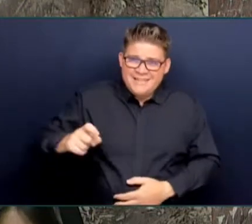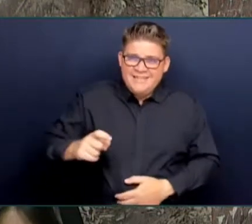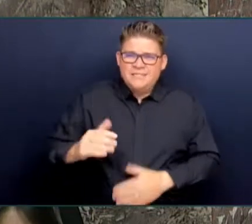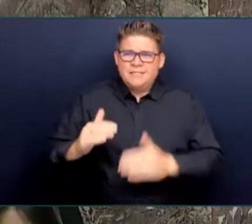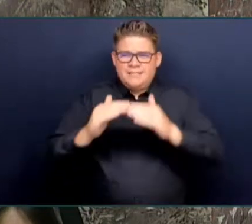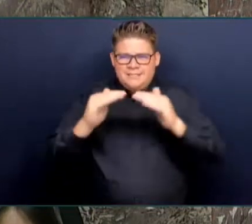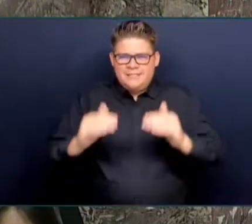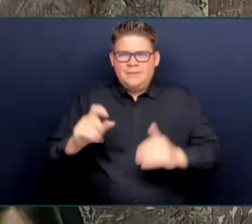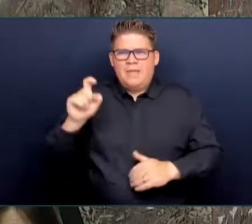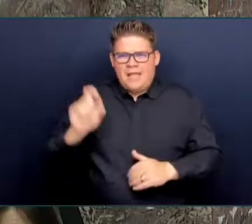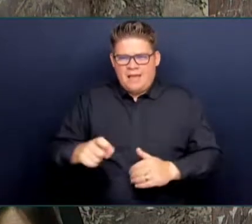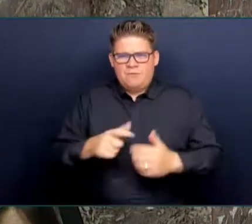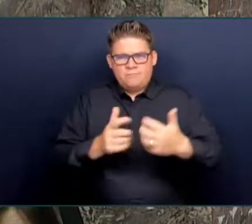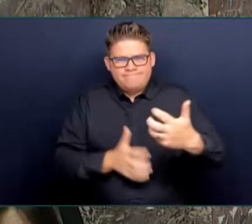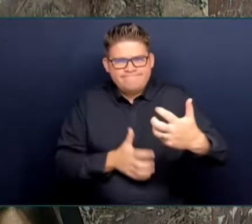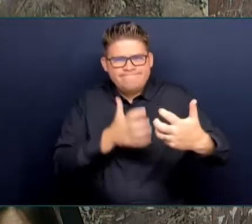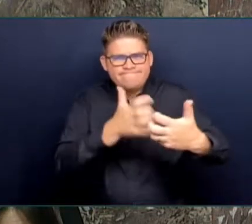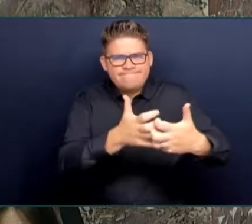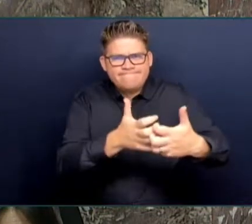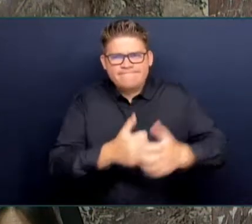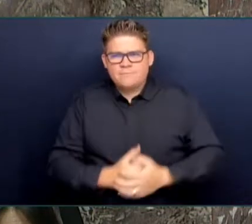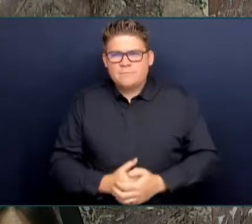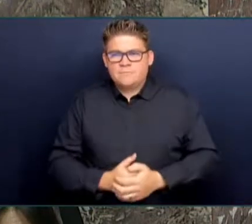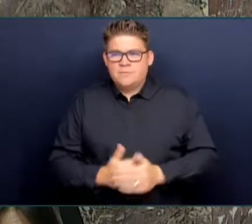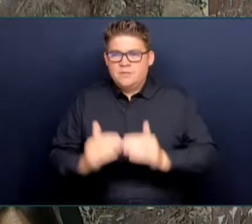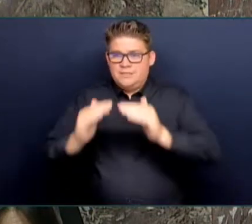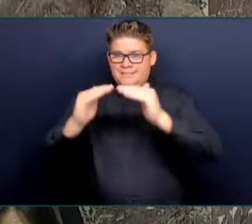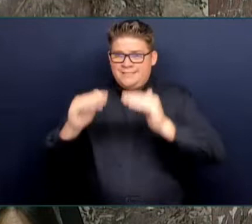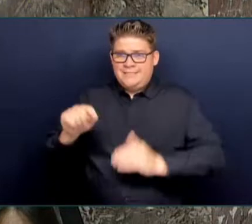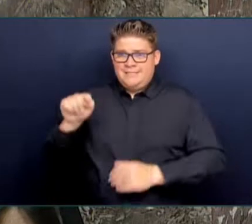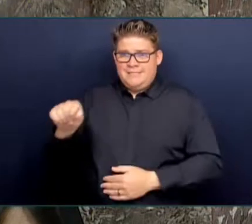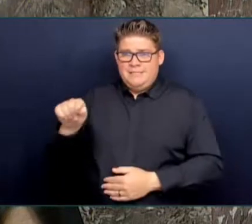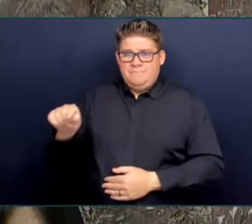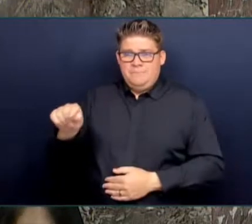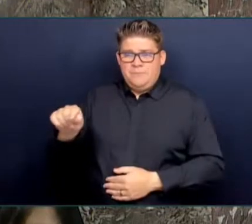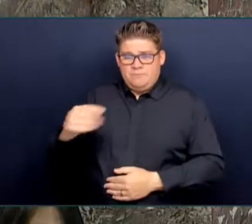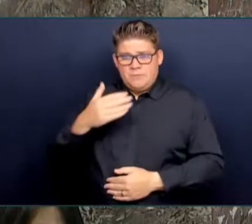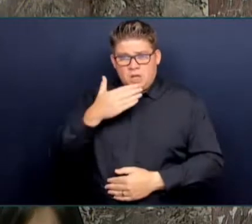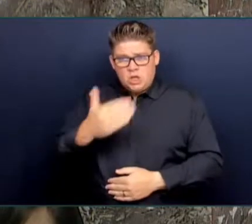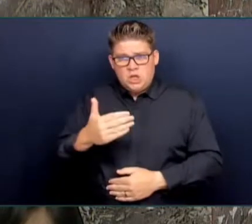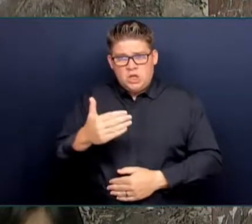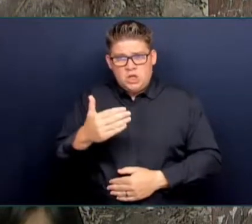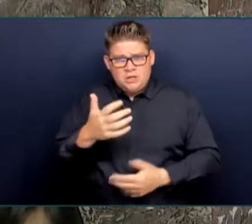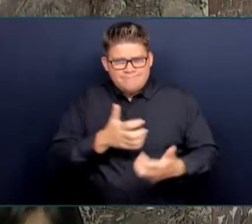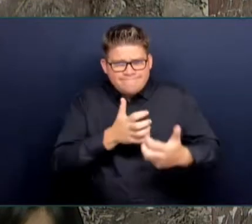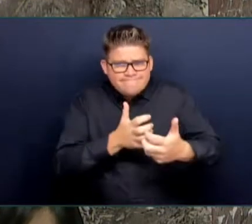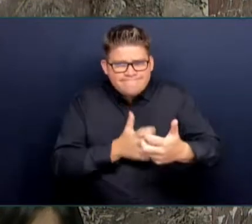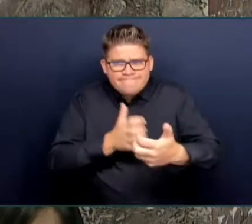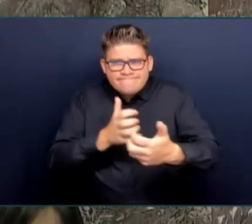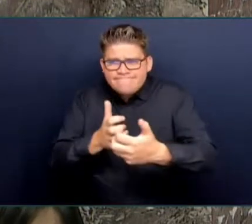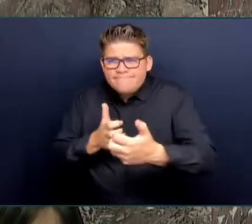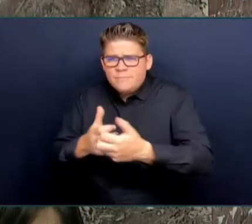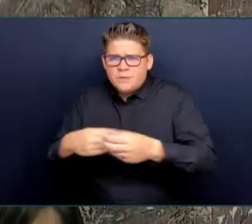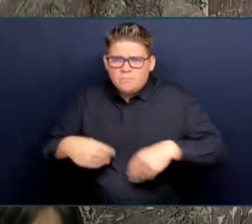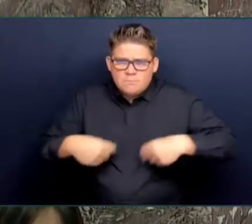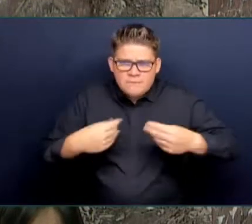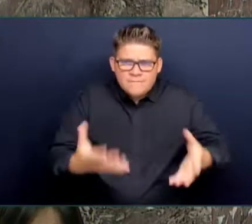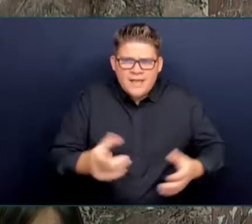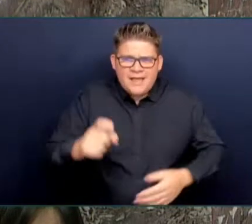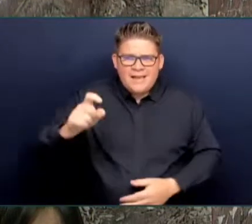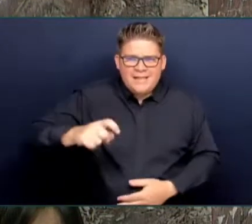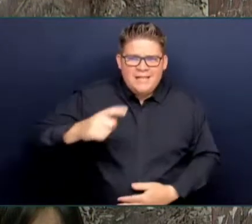is. Honourable Speaker, after a long period of government, we were last in Canada in